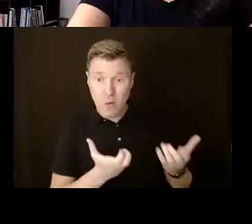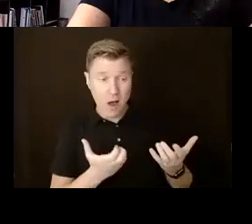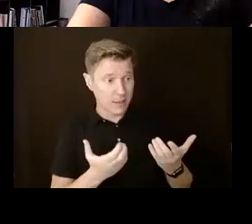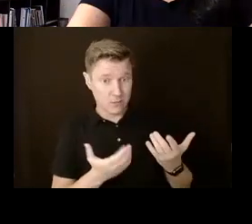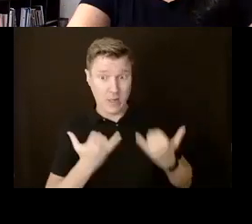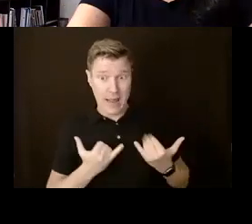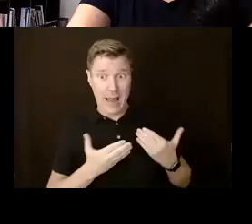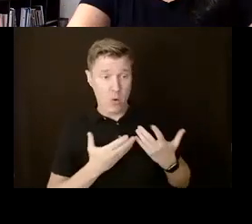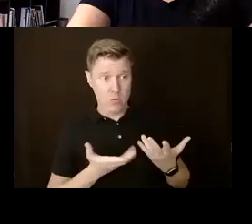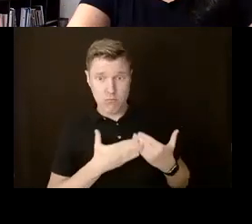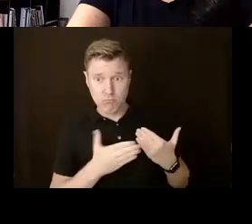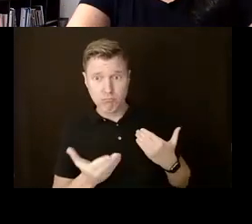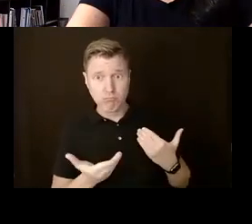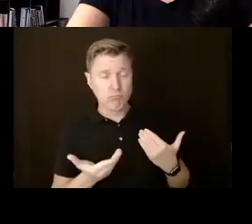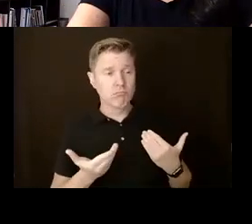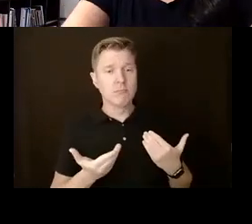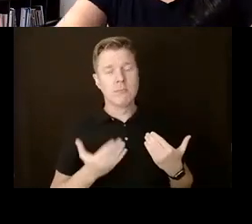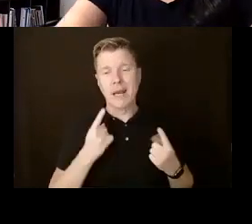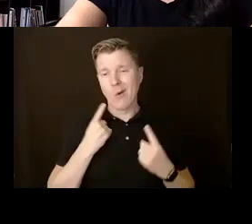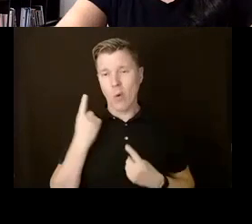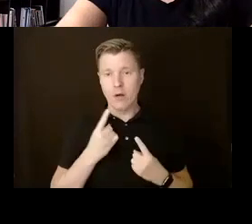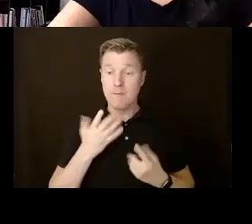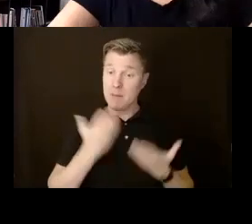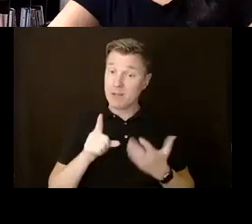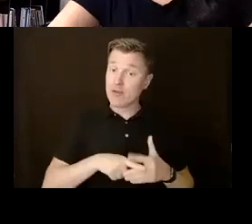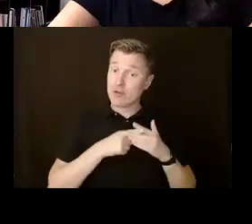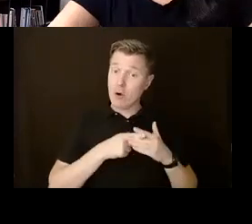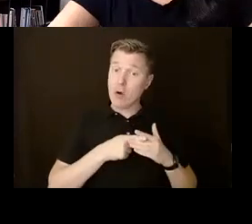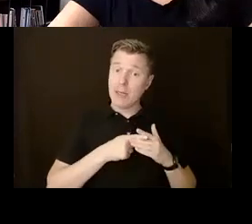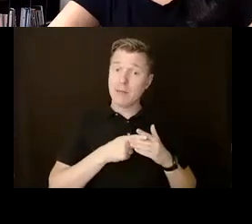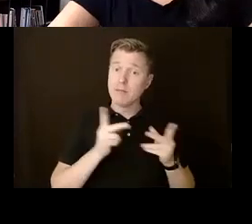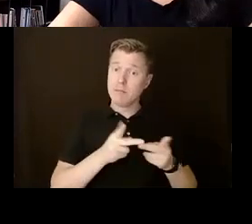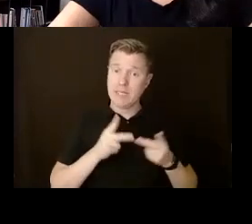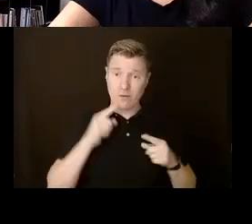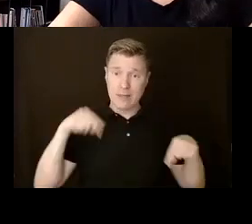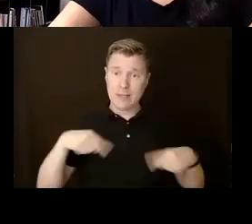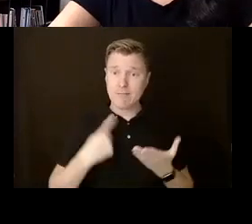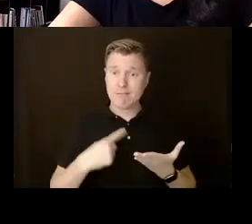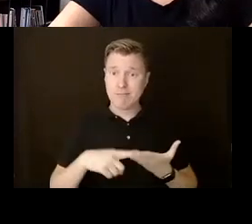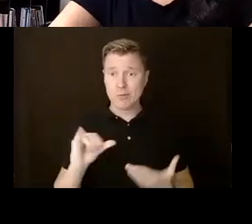know? And I wonder about that being a starting place for this conversation as well.